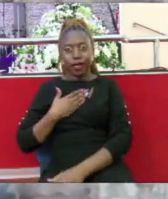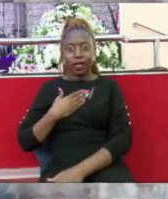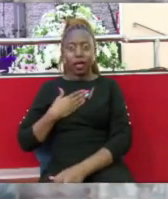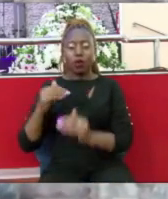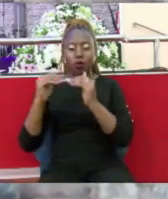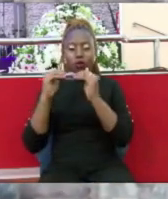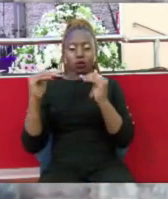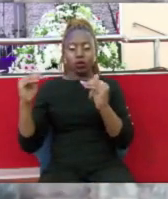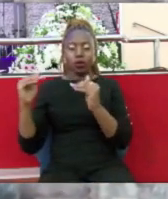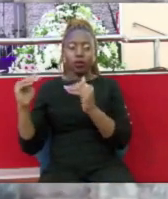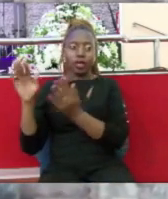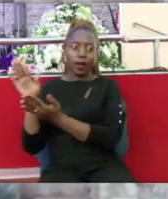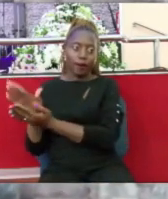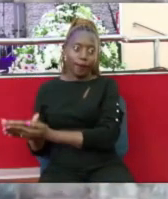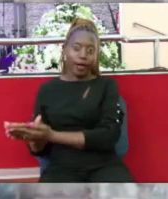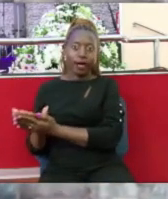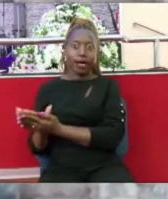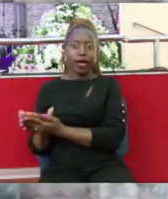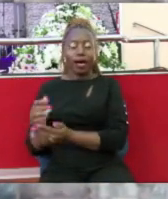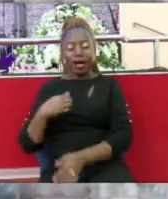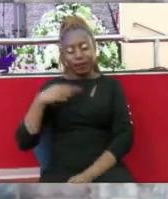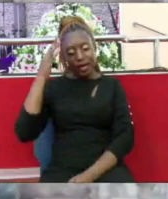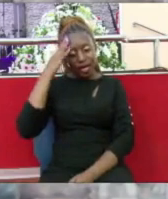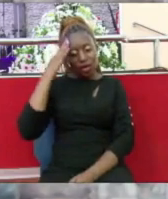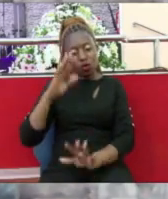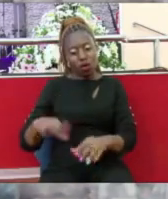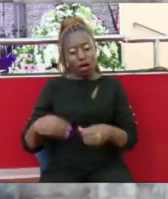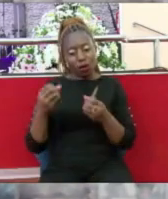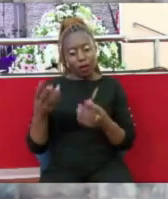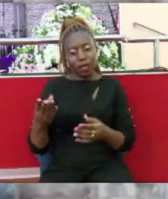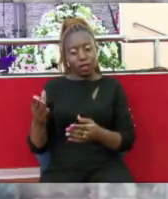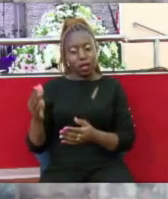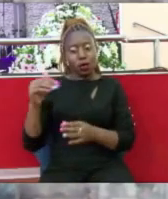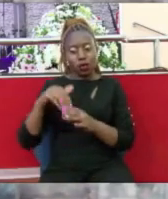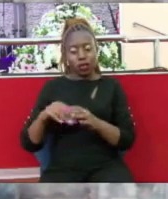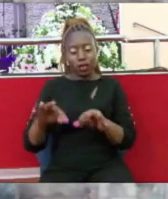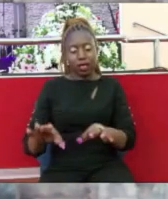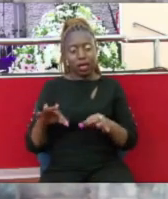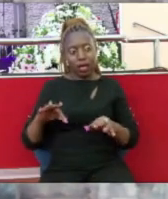mahali mtu wangu alikuwa na. I knew what was in the account. Na nilijua kiwango cha pesa ilikuwa pale. When I was taking the corner to go